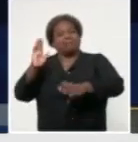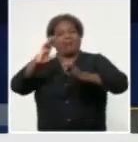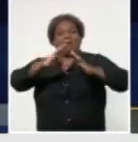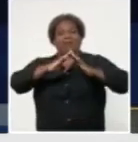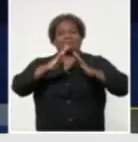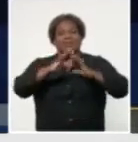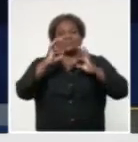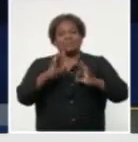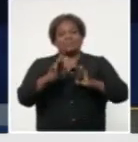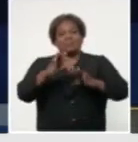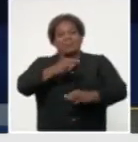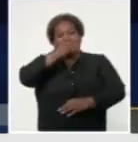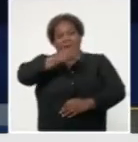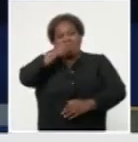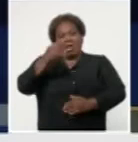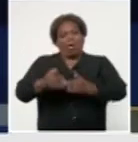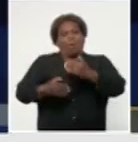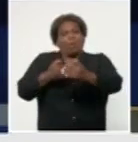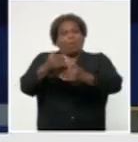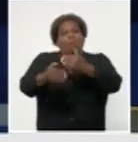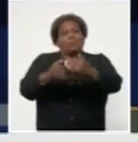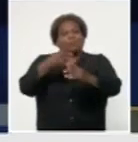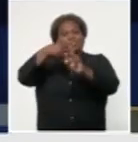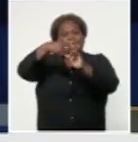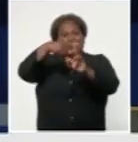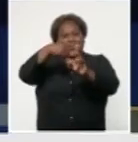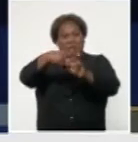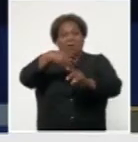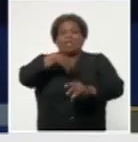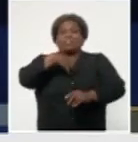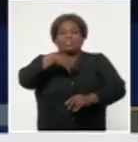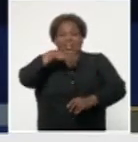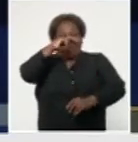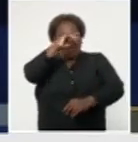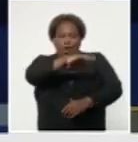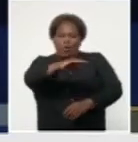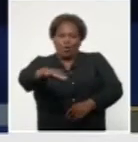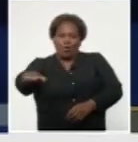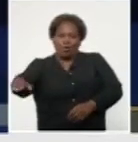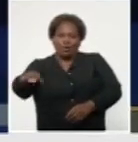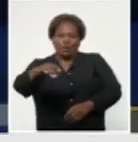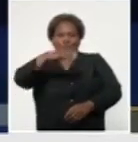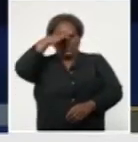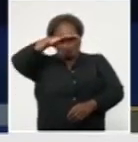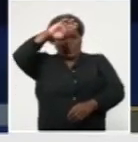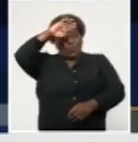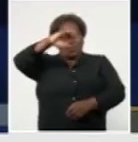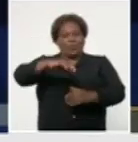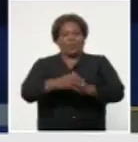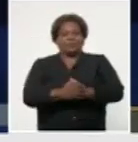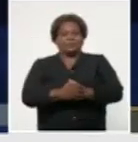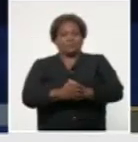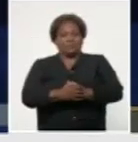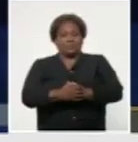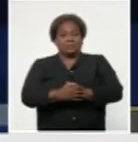clinical evolution this age group has had, not exhibiting complications of any kind.